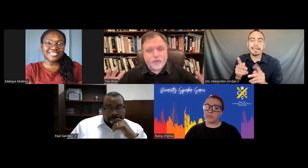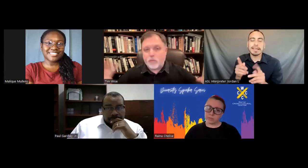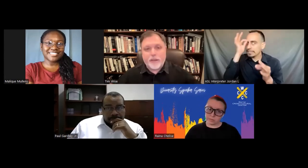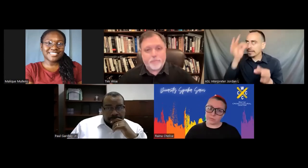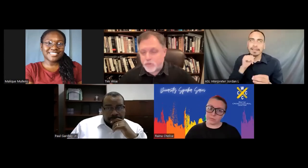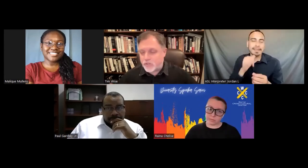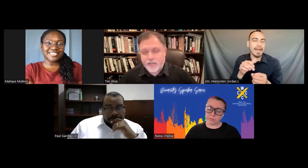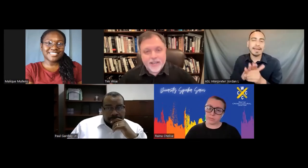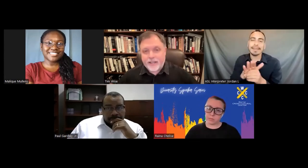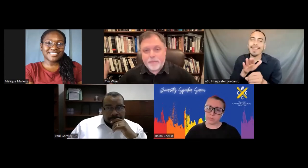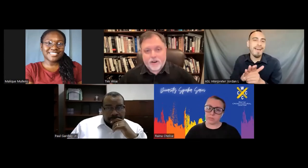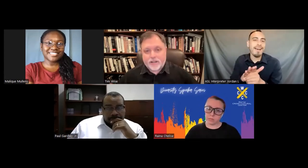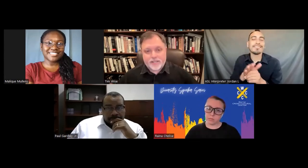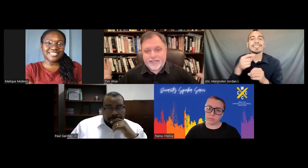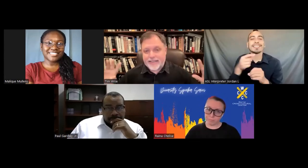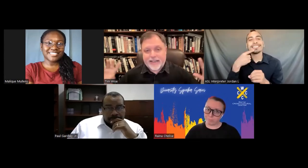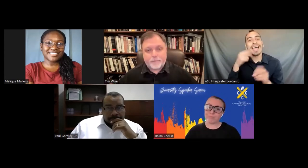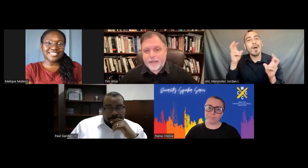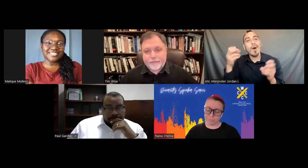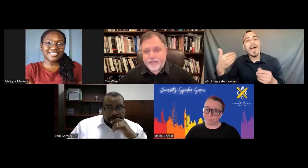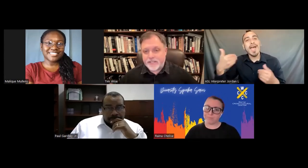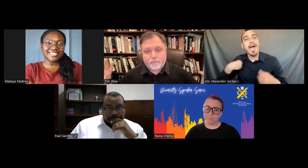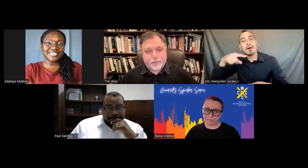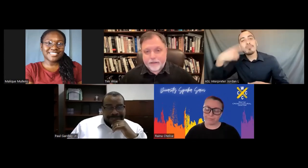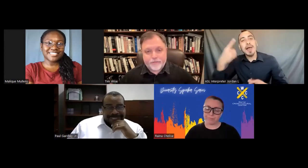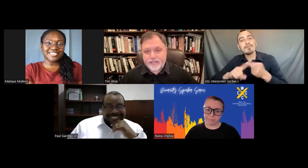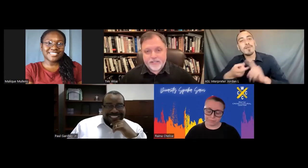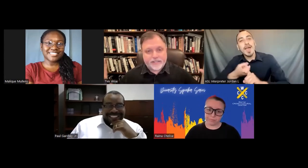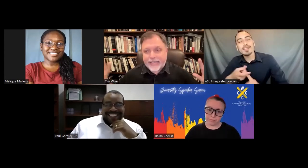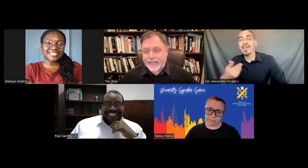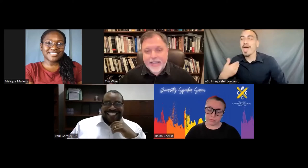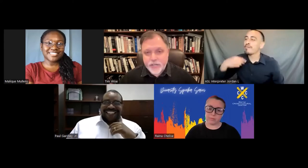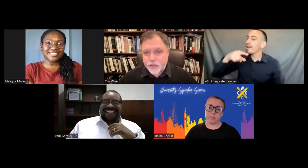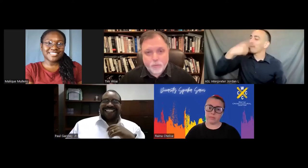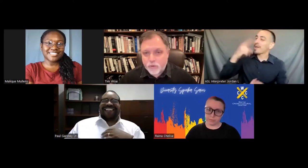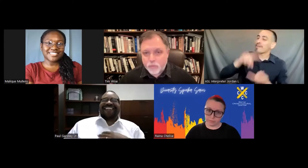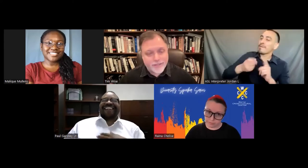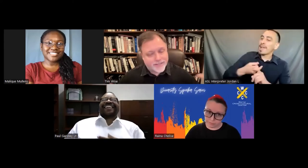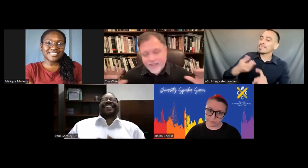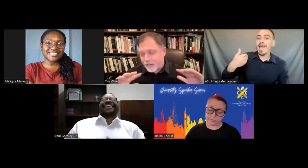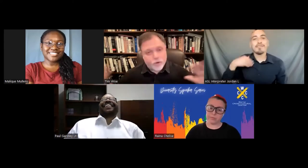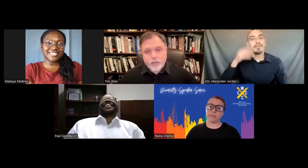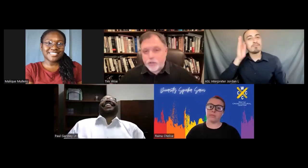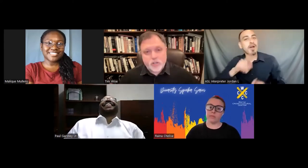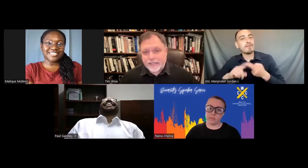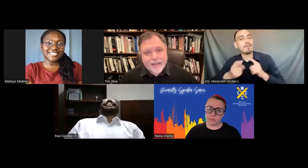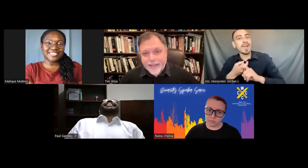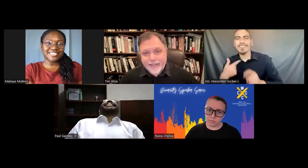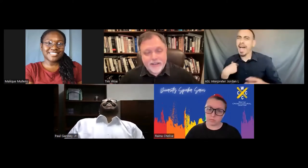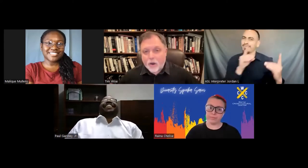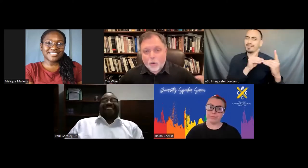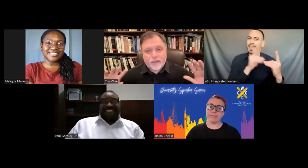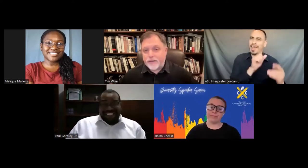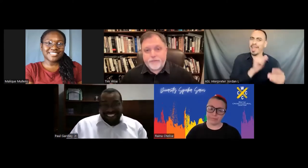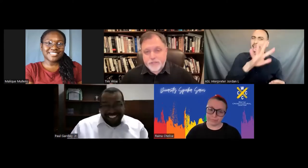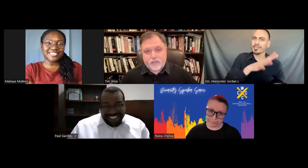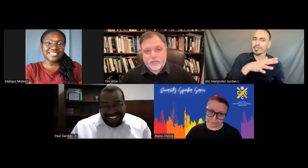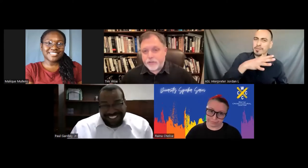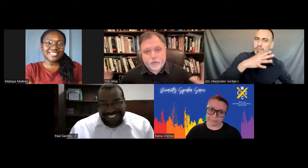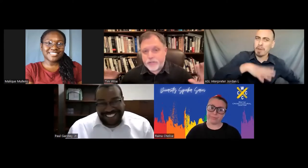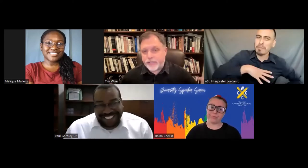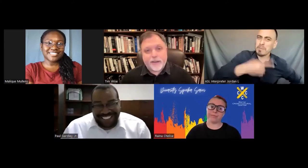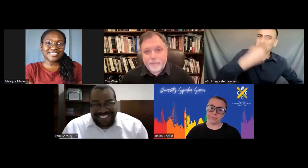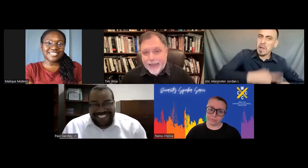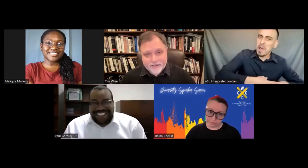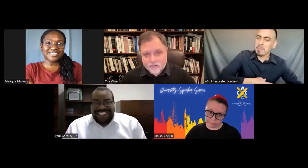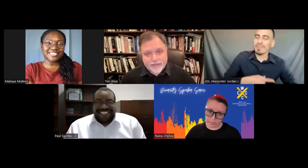friends. Every white person in America says they got Black friends and brown friends and dated an Asian woman once, and we're usually lying, or even if we're telling the